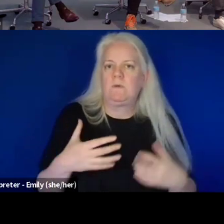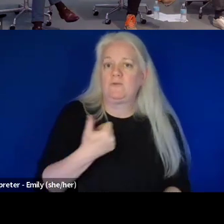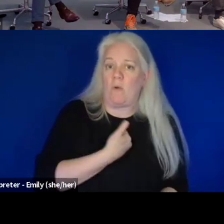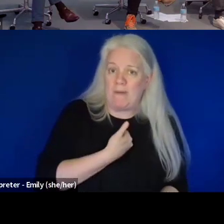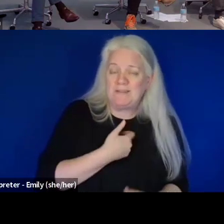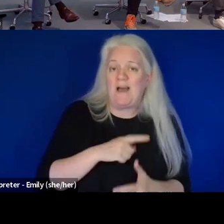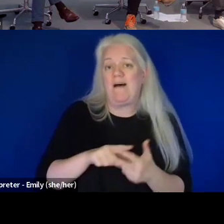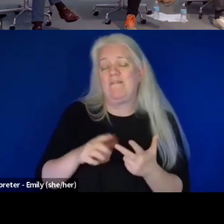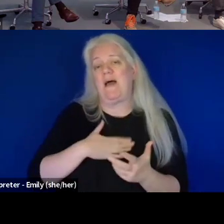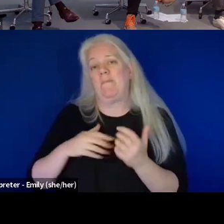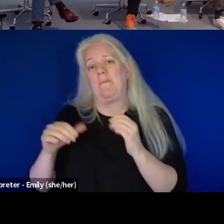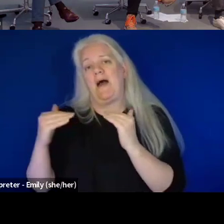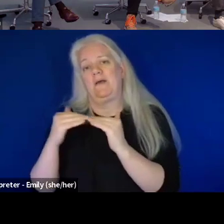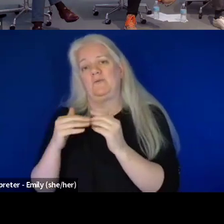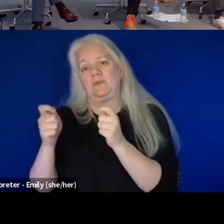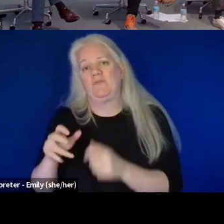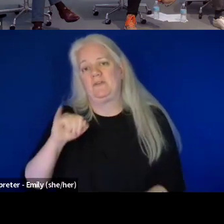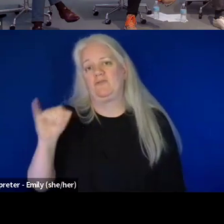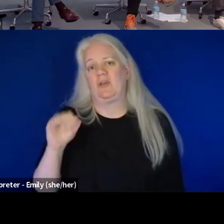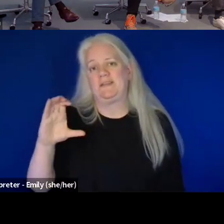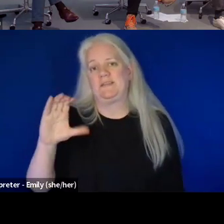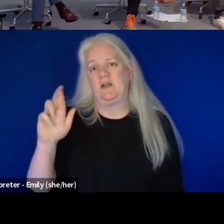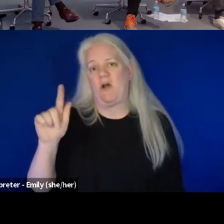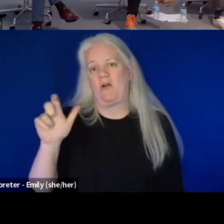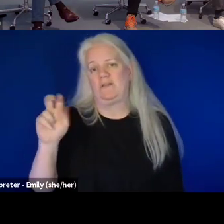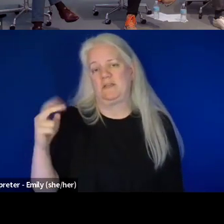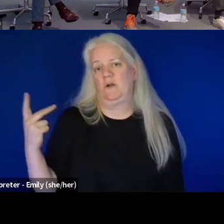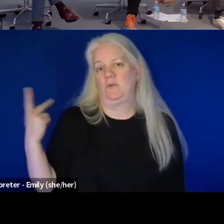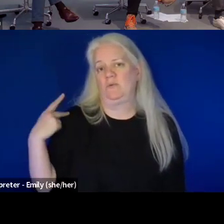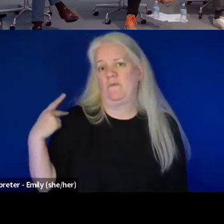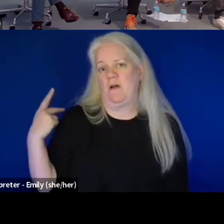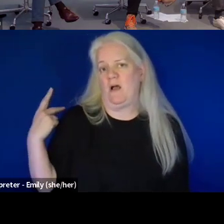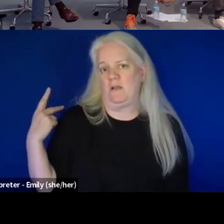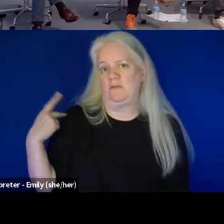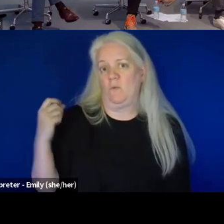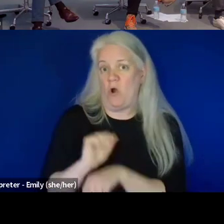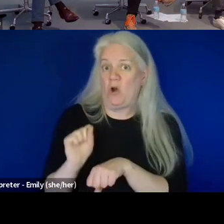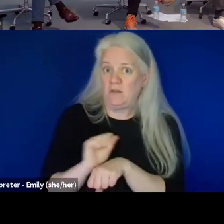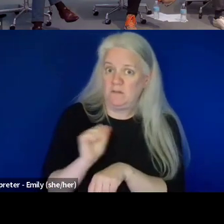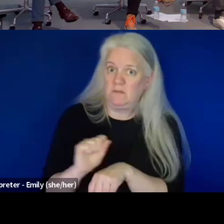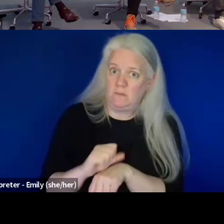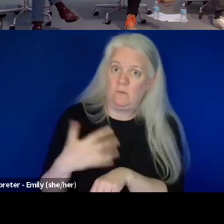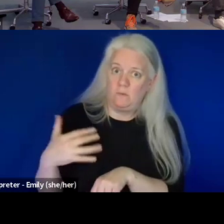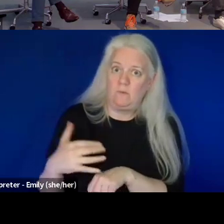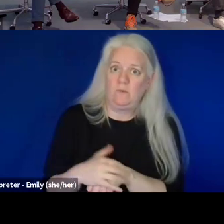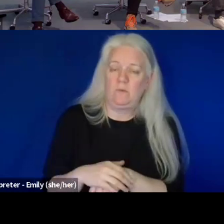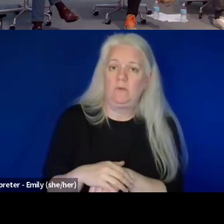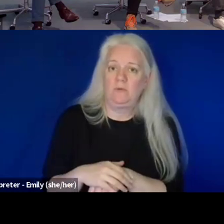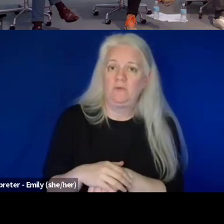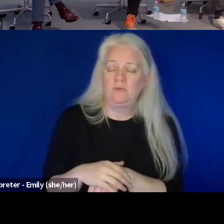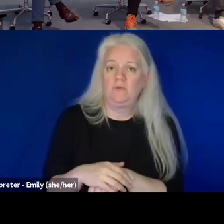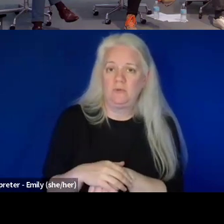myself and my associate director, JC Carlson, worked quite a bit to bring in